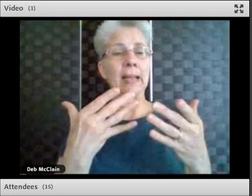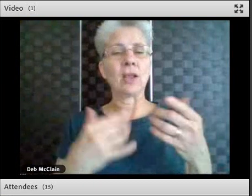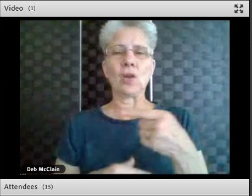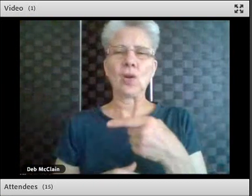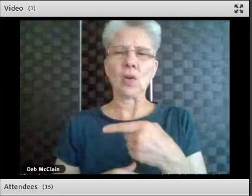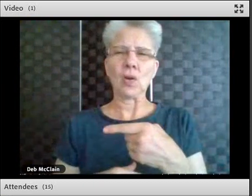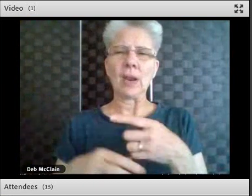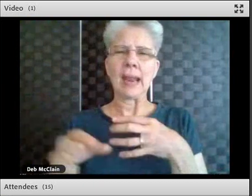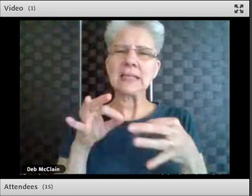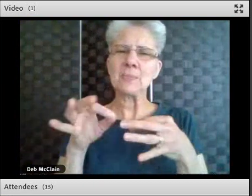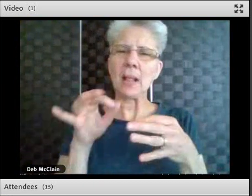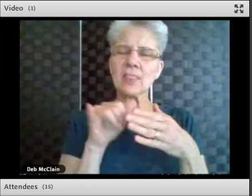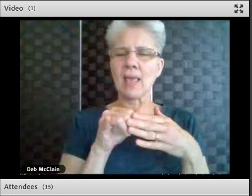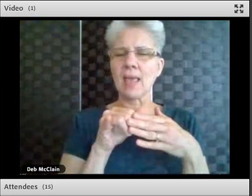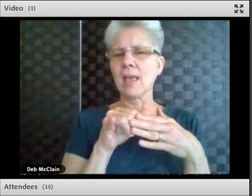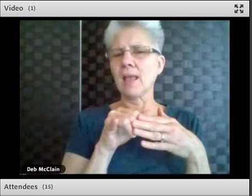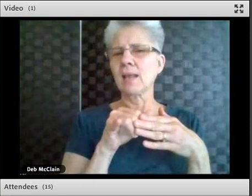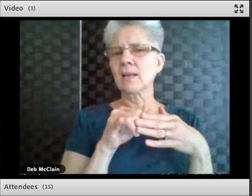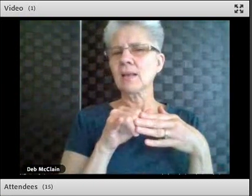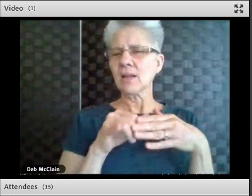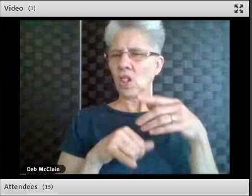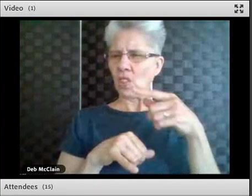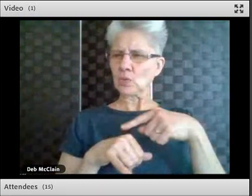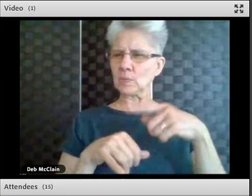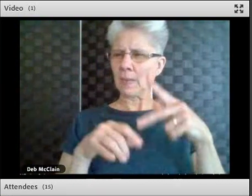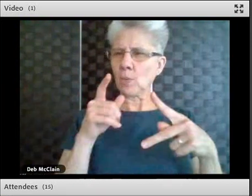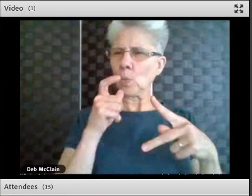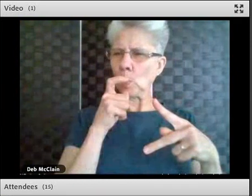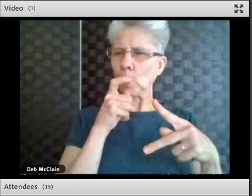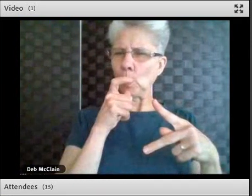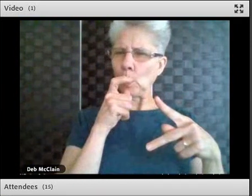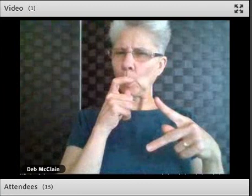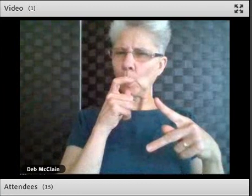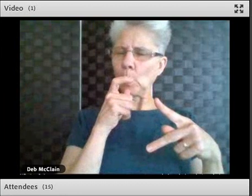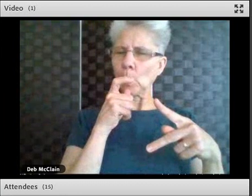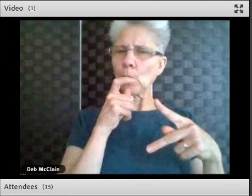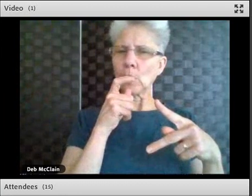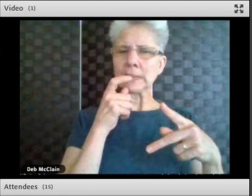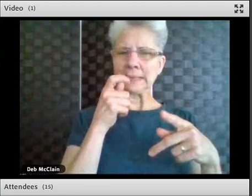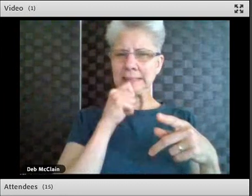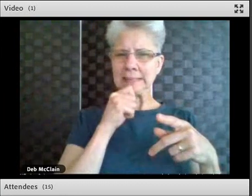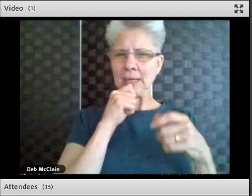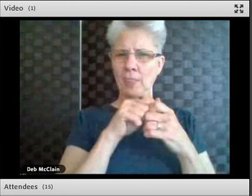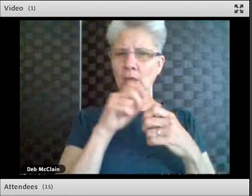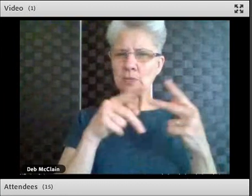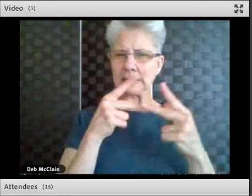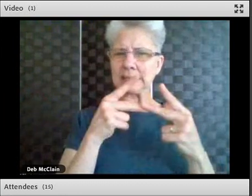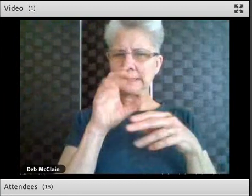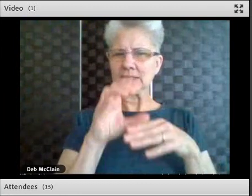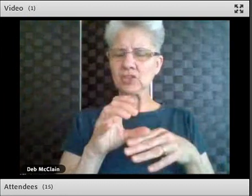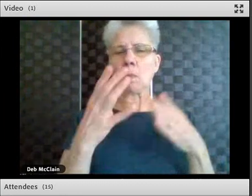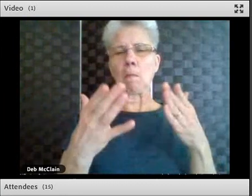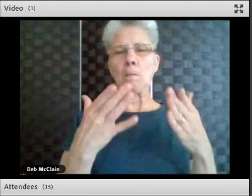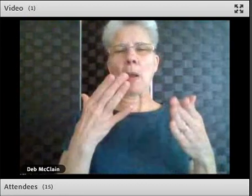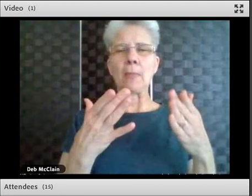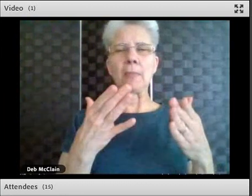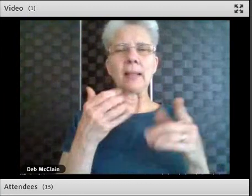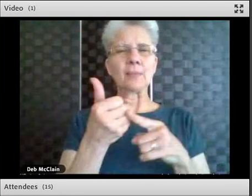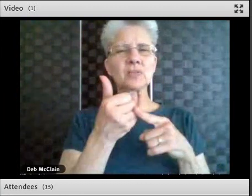want to point out that those people who deal with these types of conditions